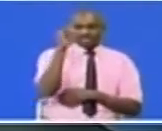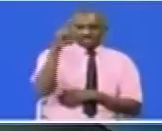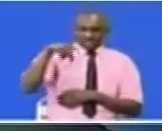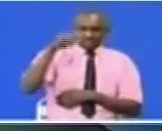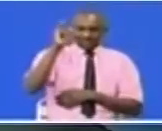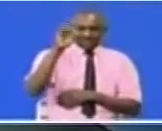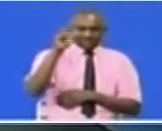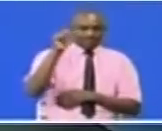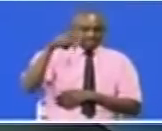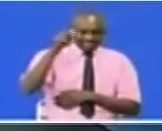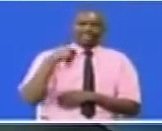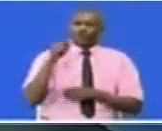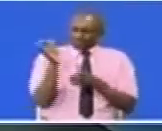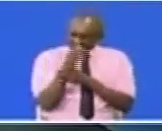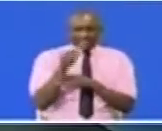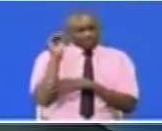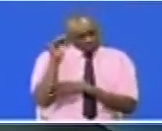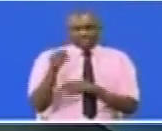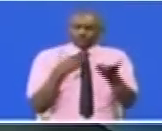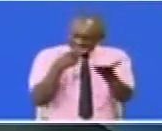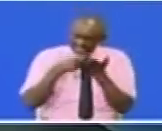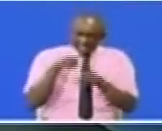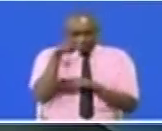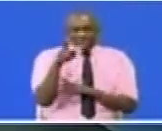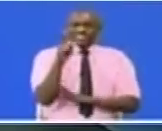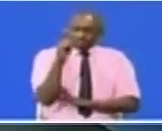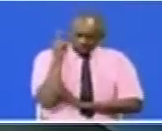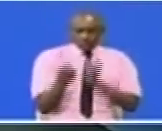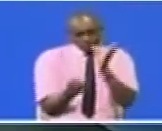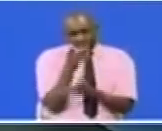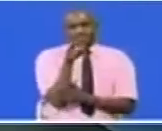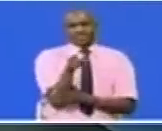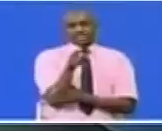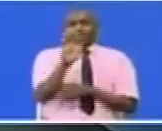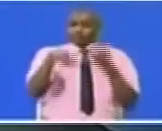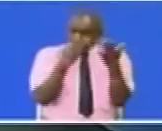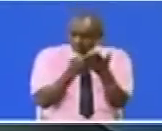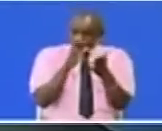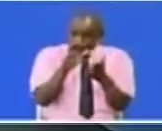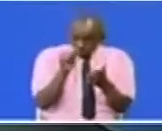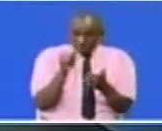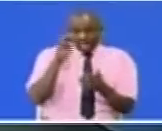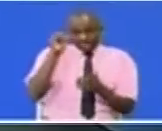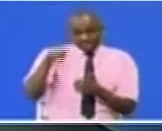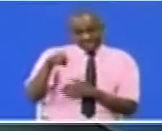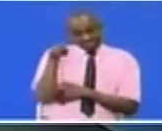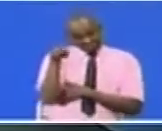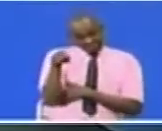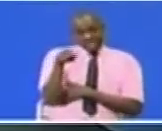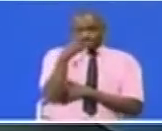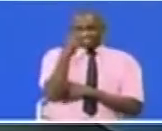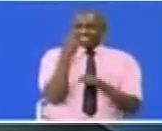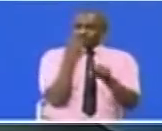met Thursday morning to discuss an anti-doping legislative proposal tabled by Cherangani Member of Parliament and